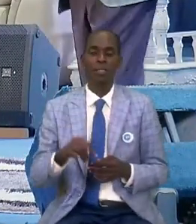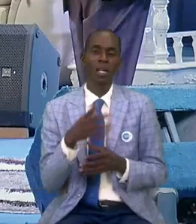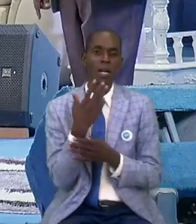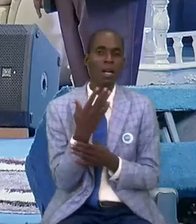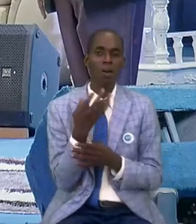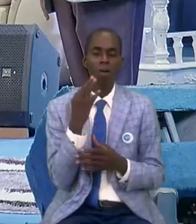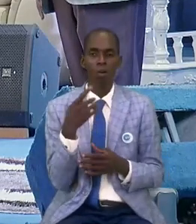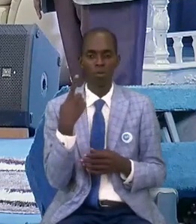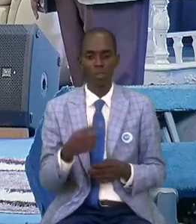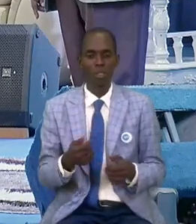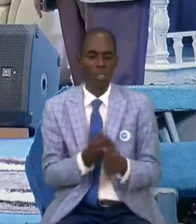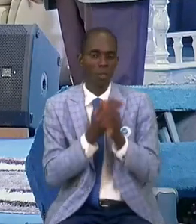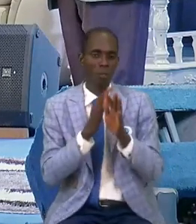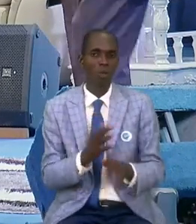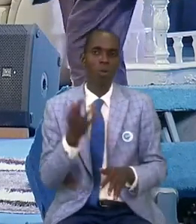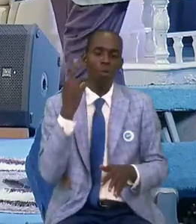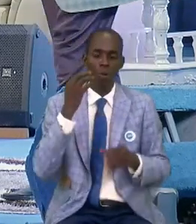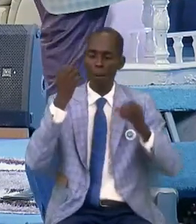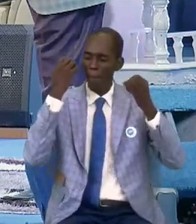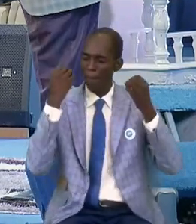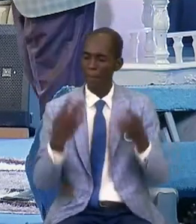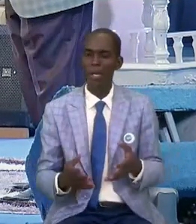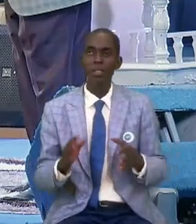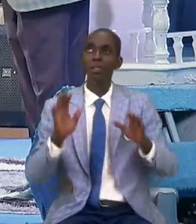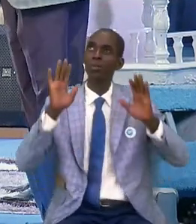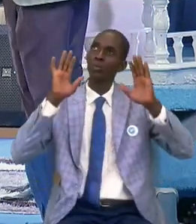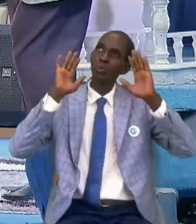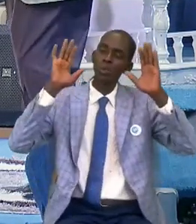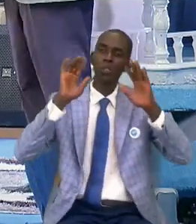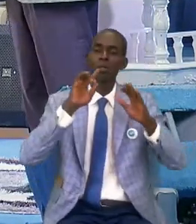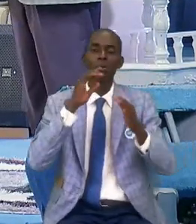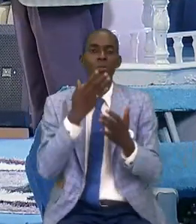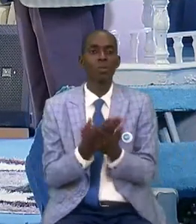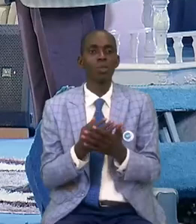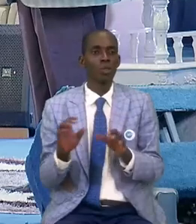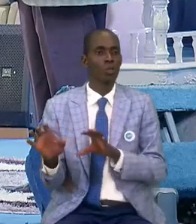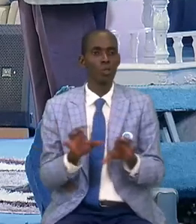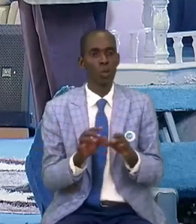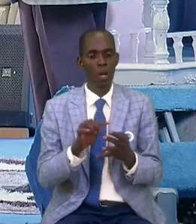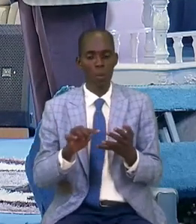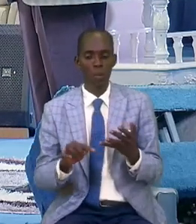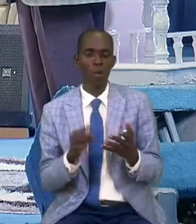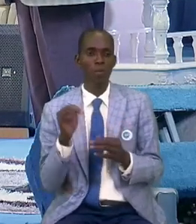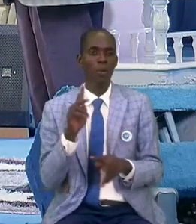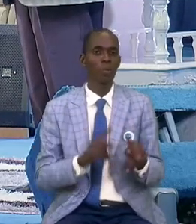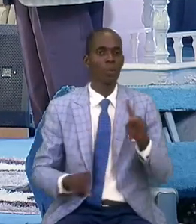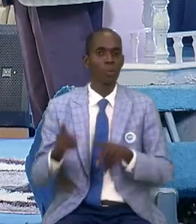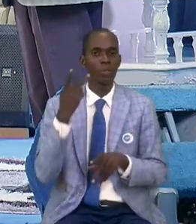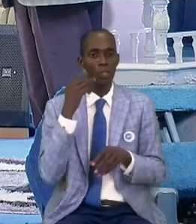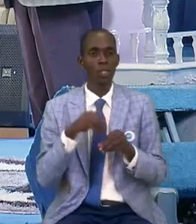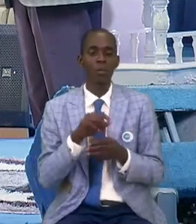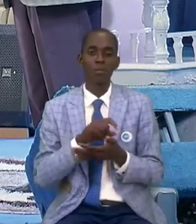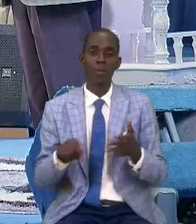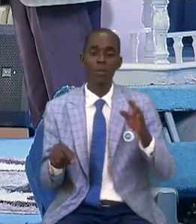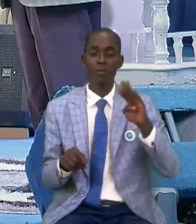wrought among the people. Look at verse 14. In verse 14, and believers were the